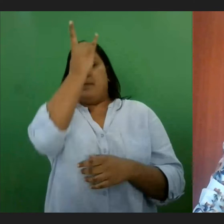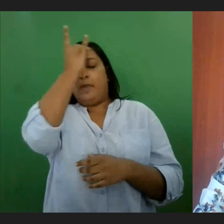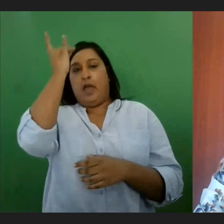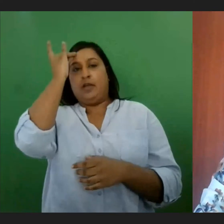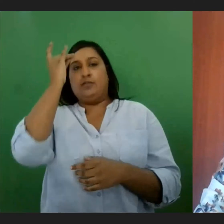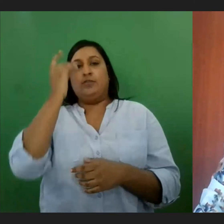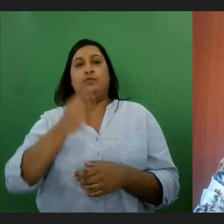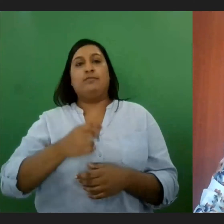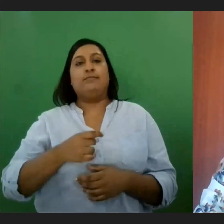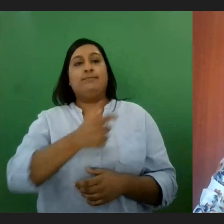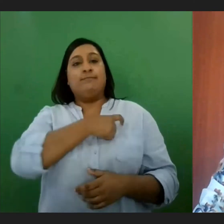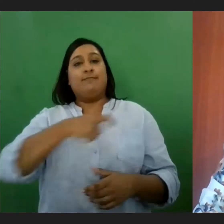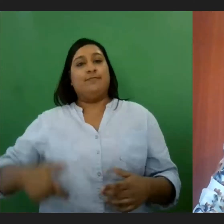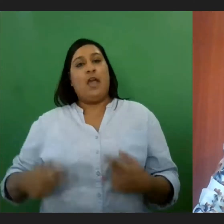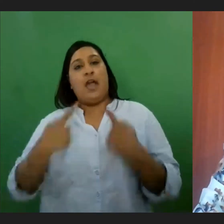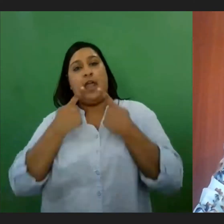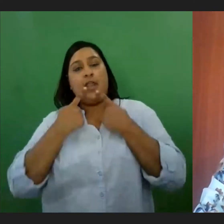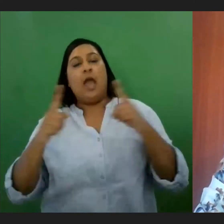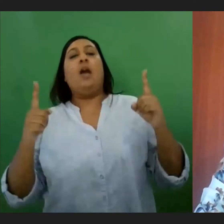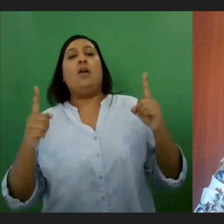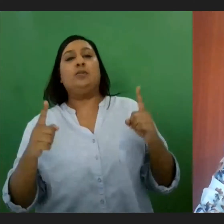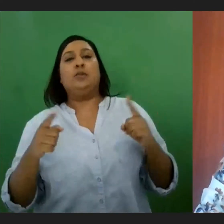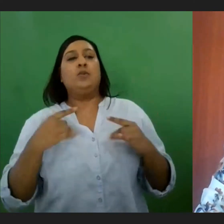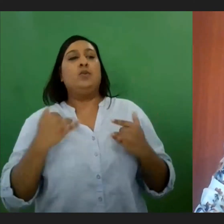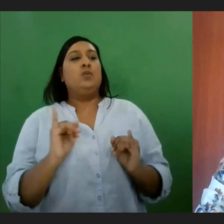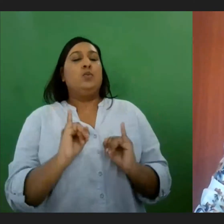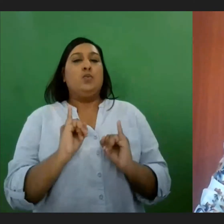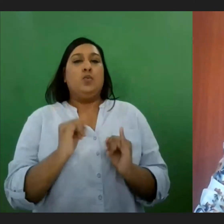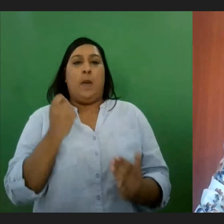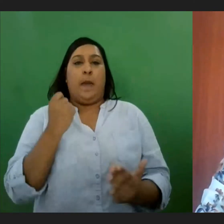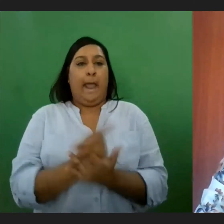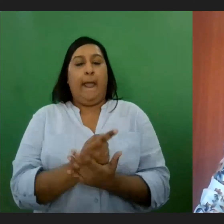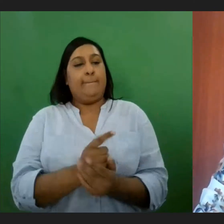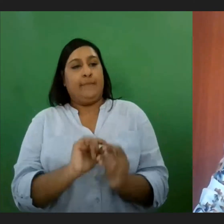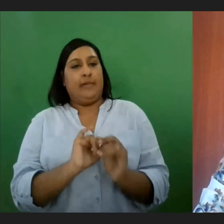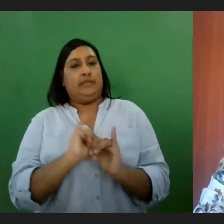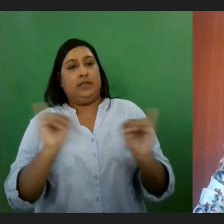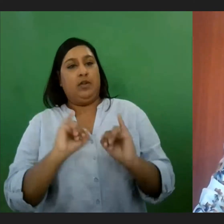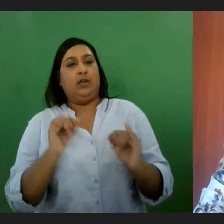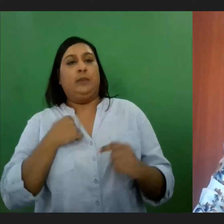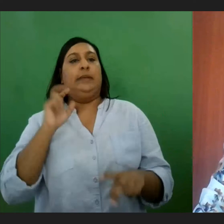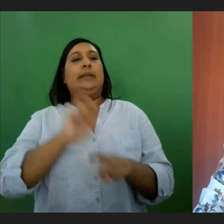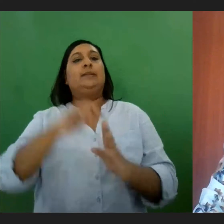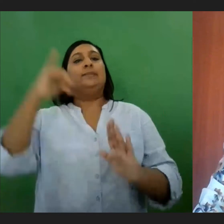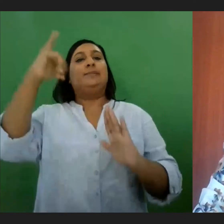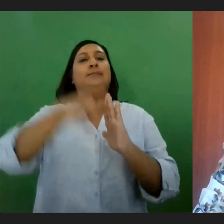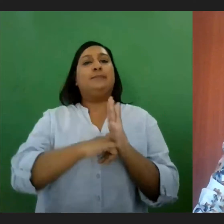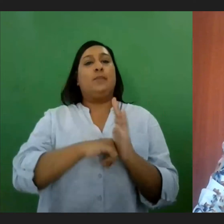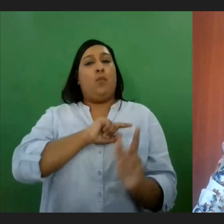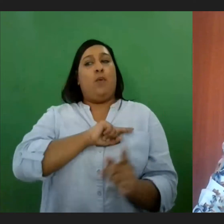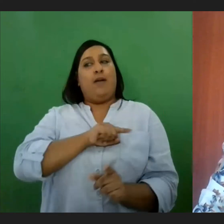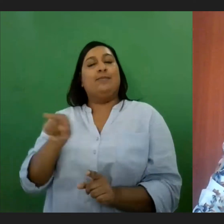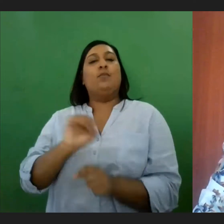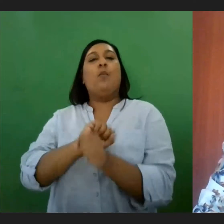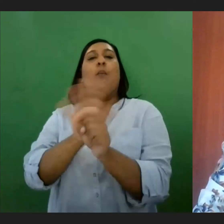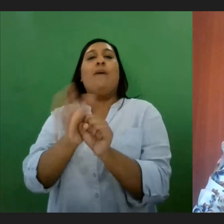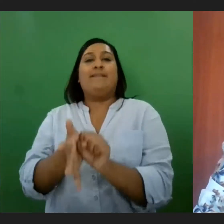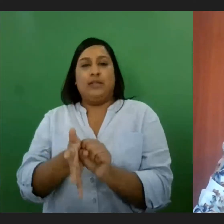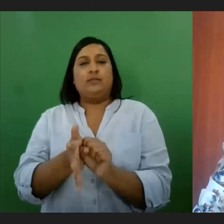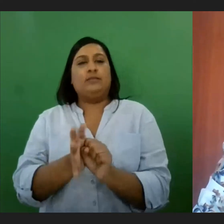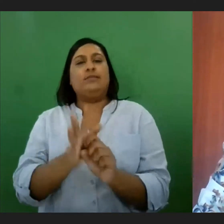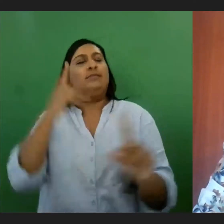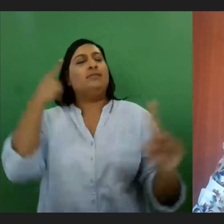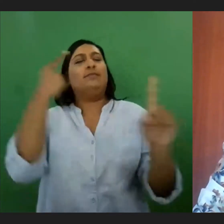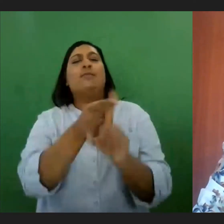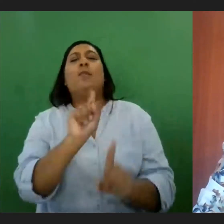put the country on lockdown due to the COVID-19 pandemic. The purpose was to put measures in place